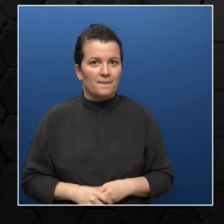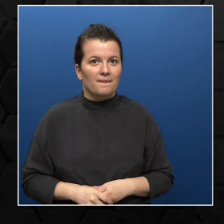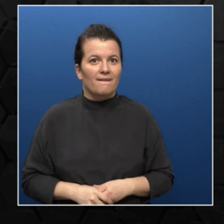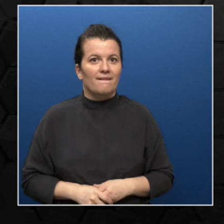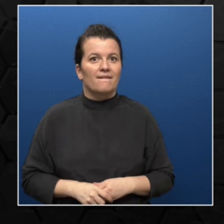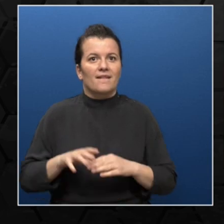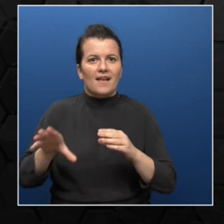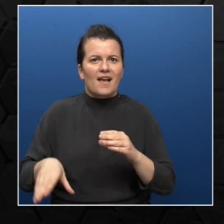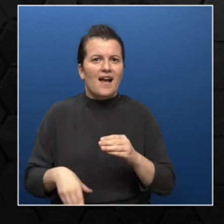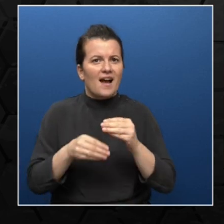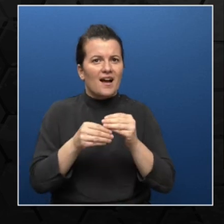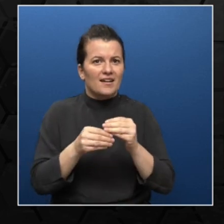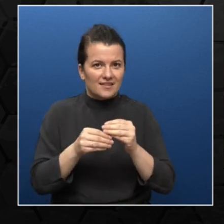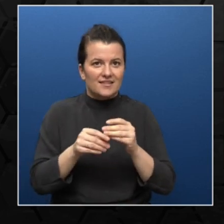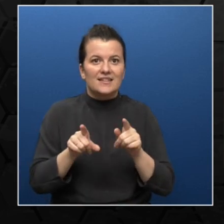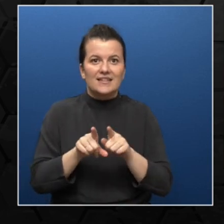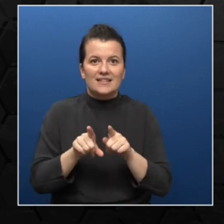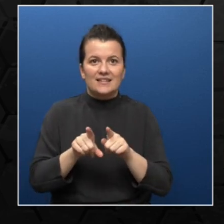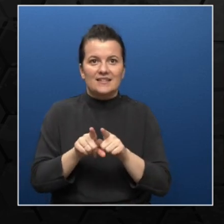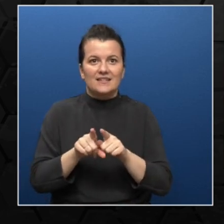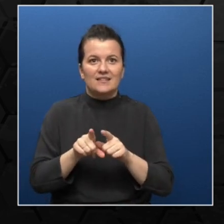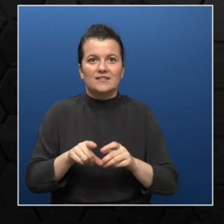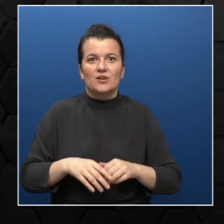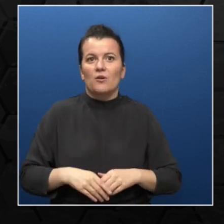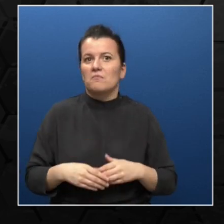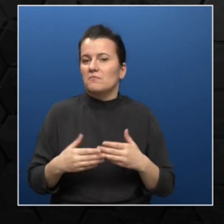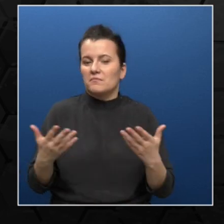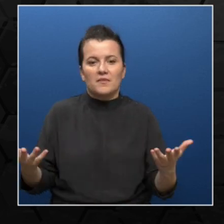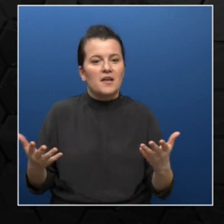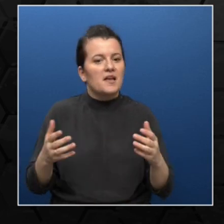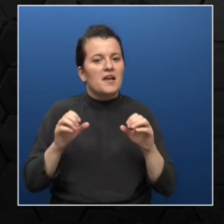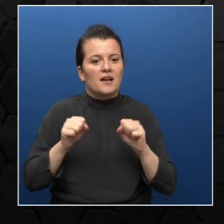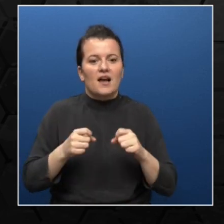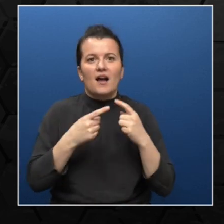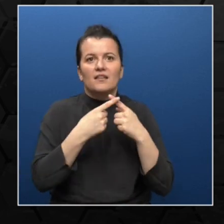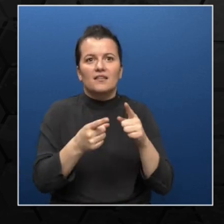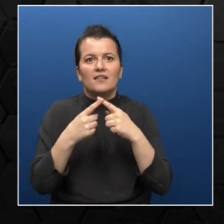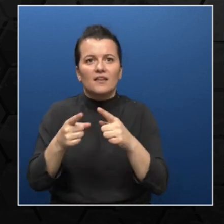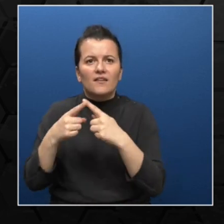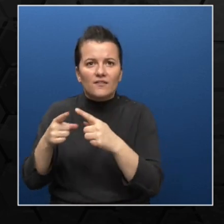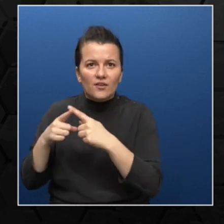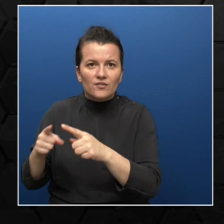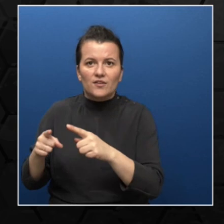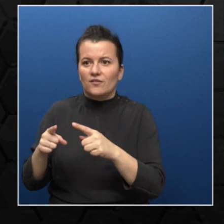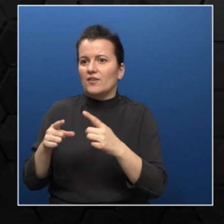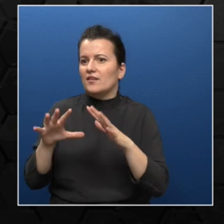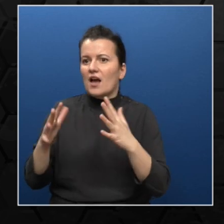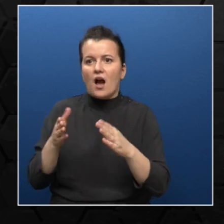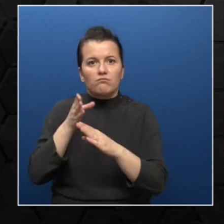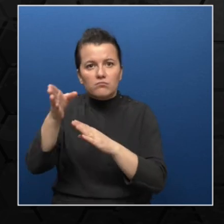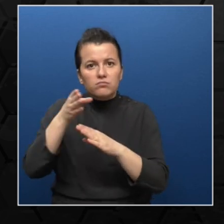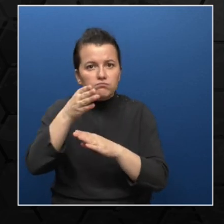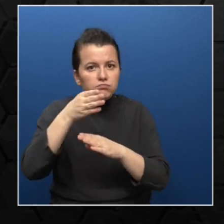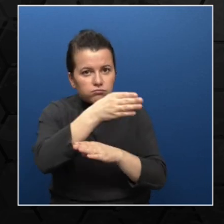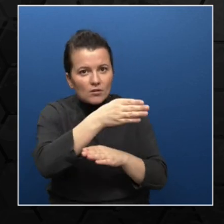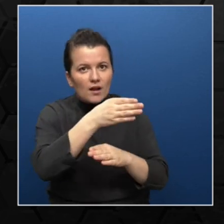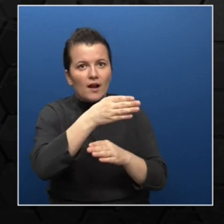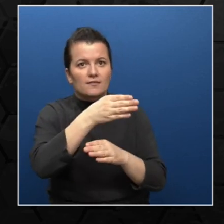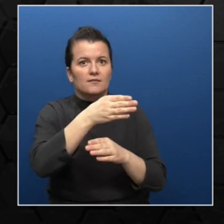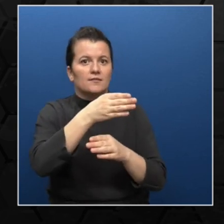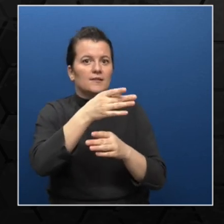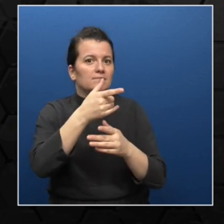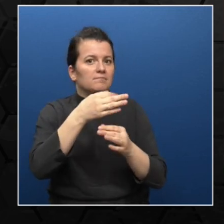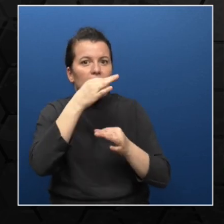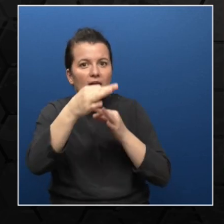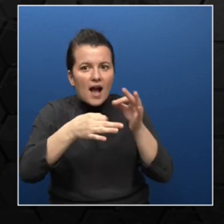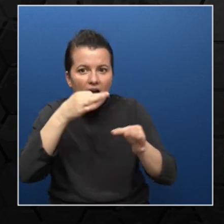MyTax Canada or DAD Germany or Max Planck Institute of Switzerland or some sort of program Baltech. So I guess that's also one of the go-to